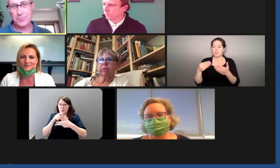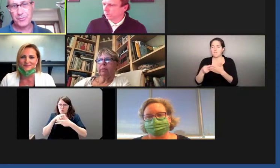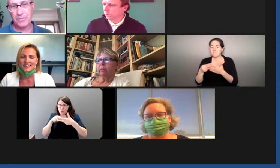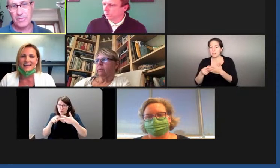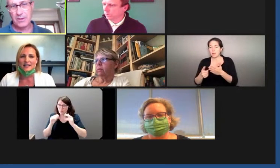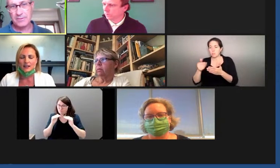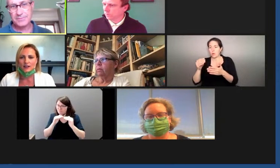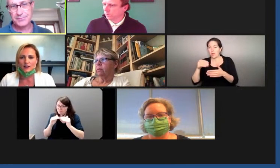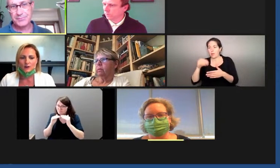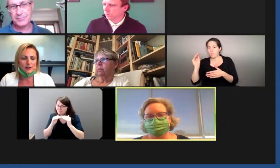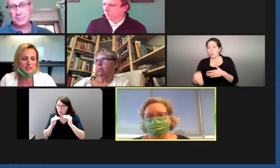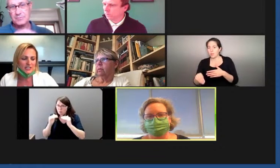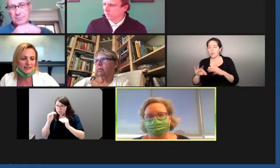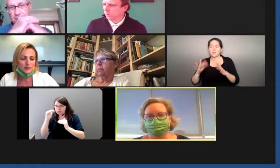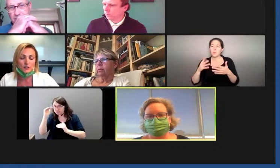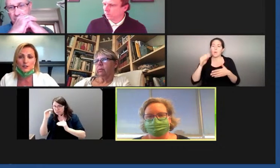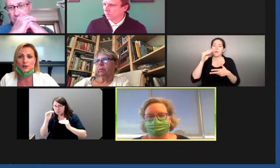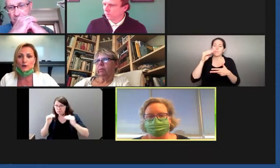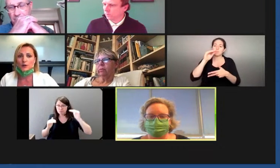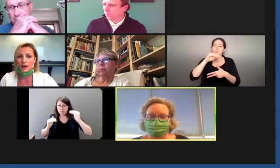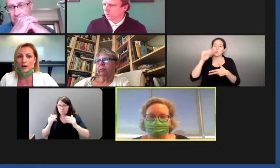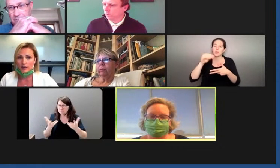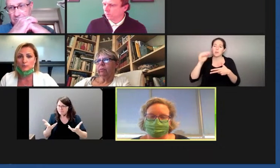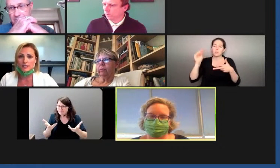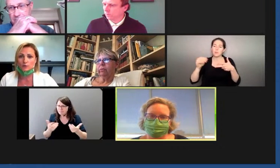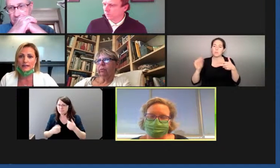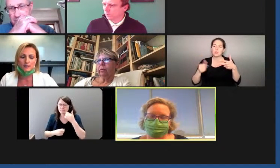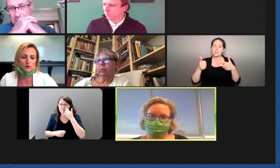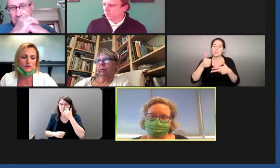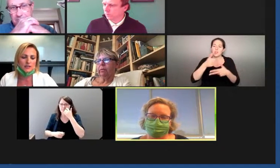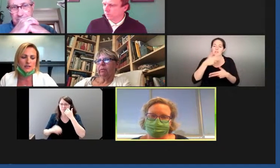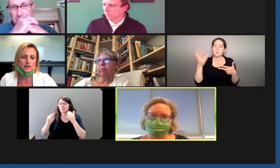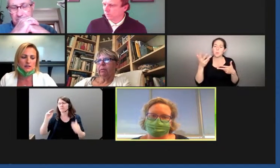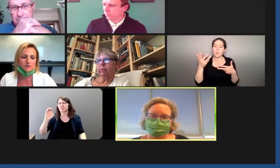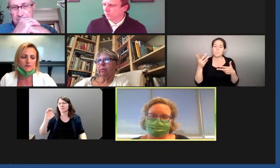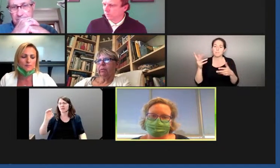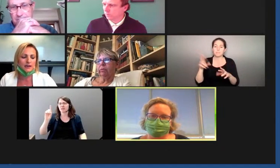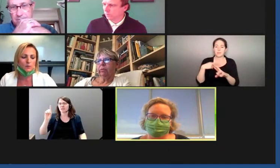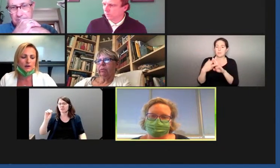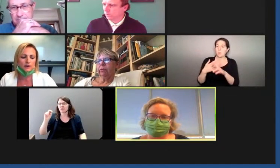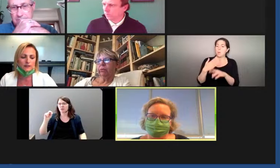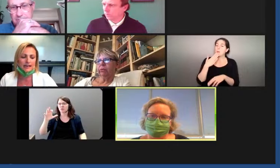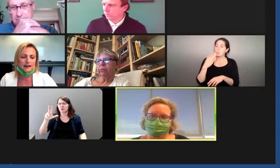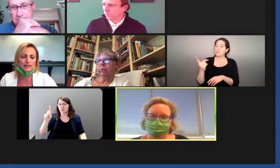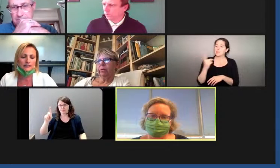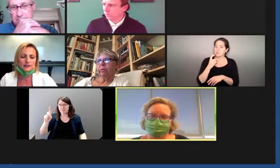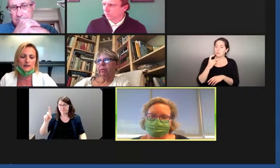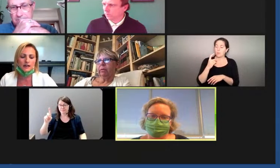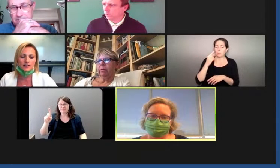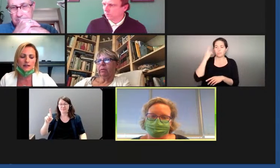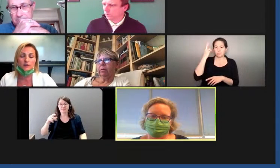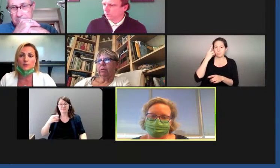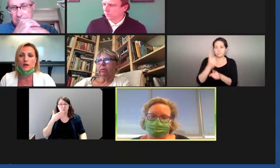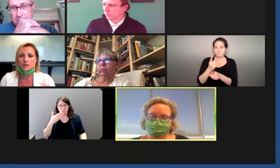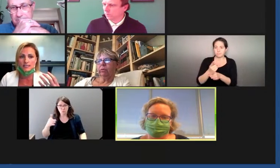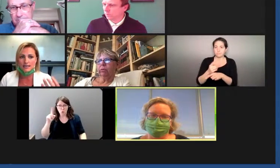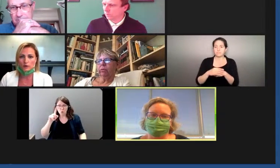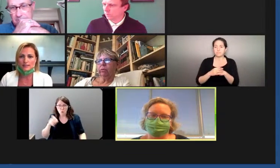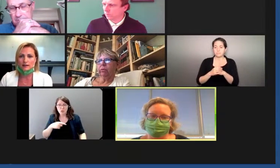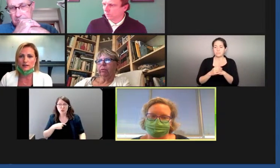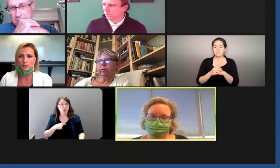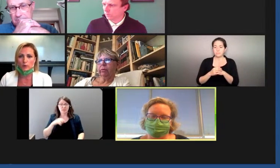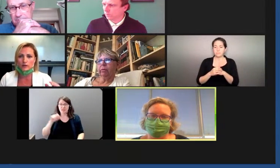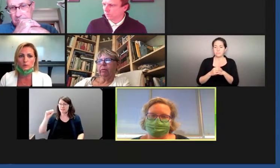components? Great question, Councillor. So you're 100% right. So the feedback we heard loud and clear from our